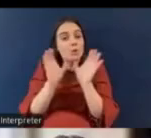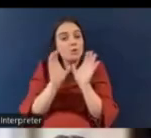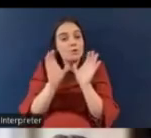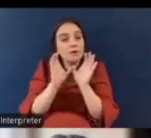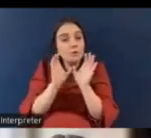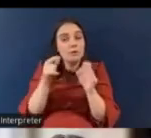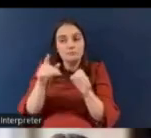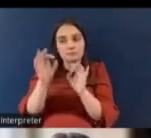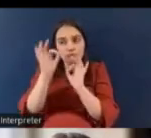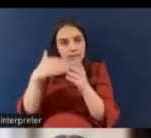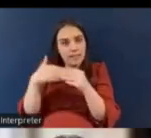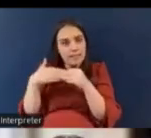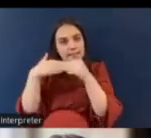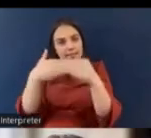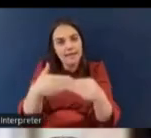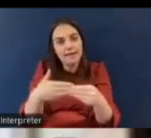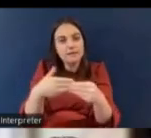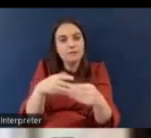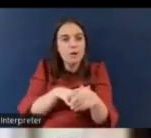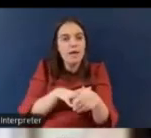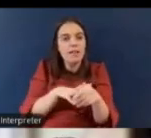led very well on some